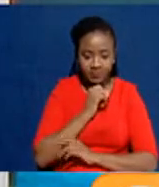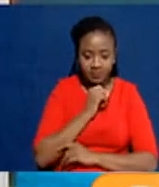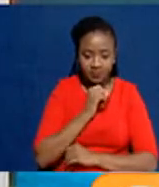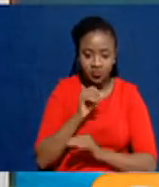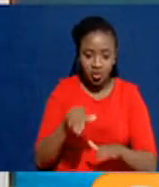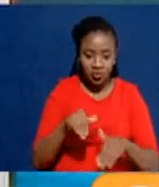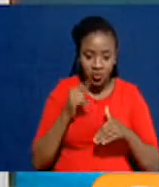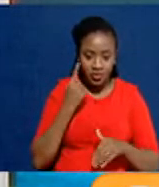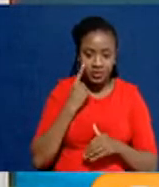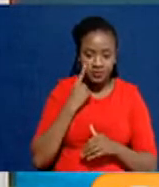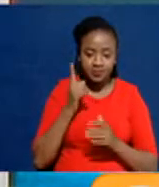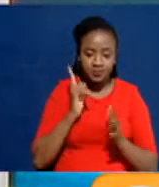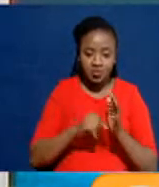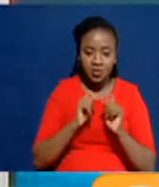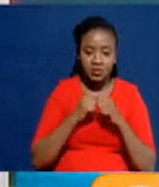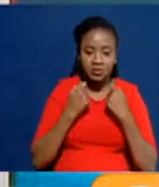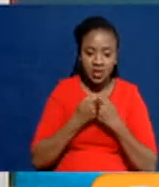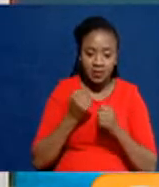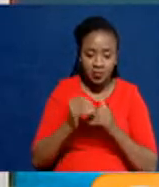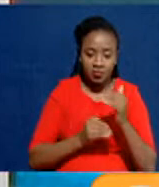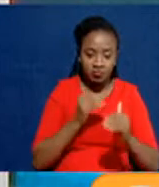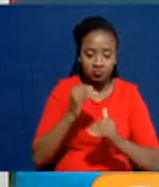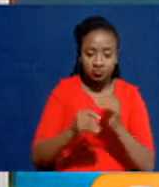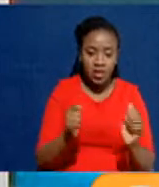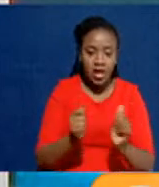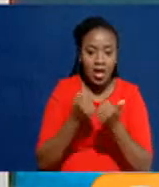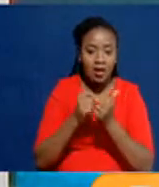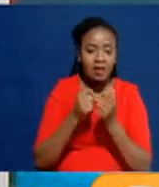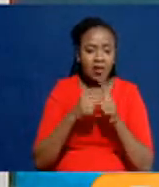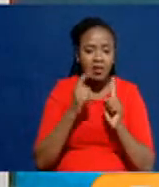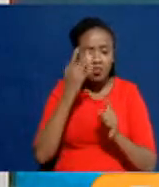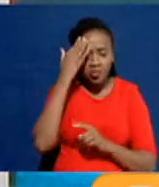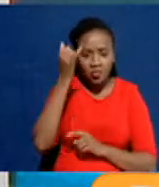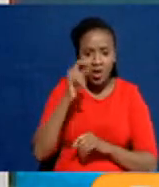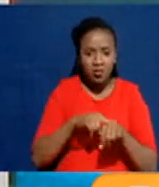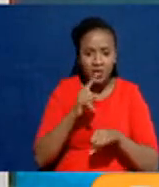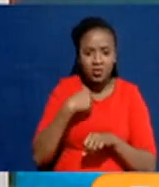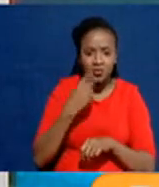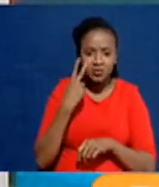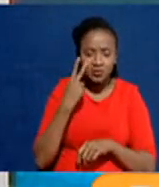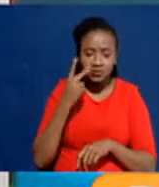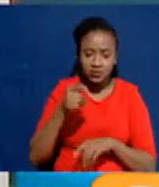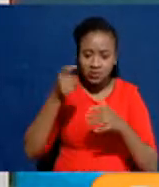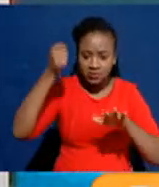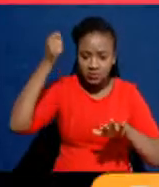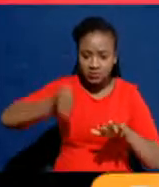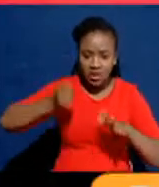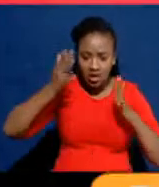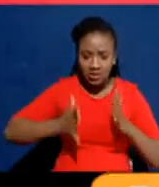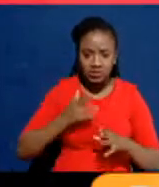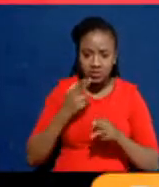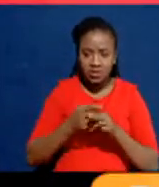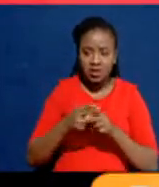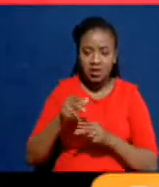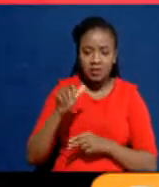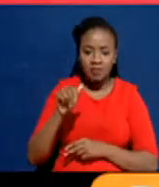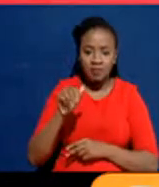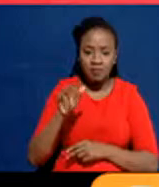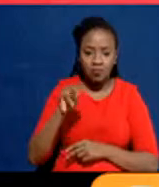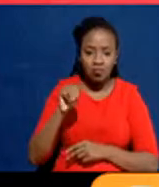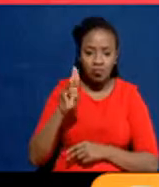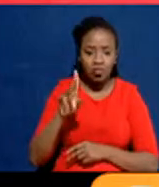wait and see what sort of proceedings there will be, because obviously when you look at the decision of Justice Anton Murima, which he reflected on last